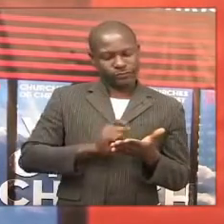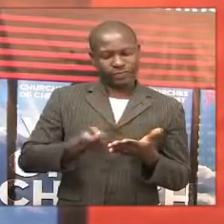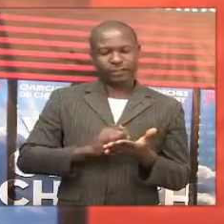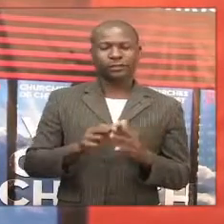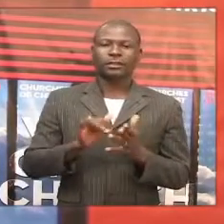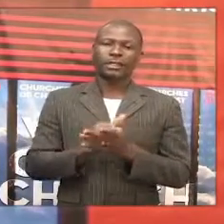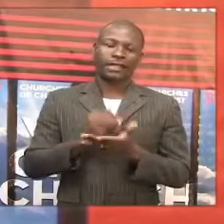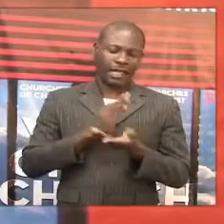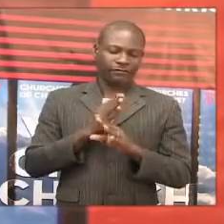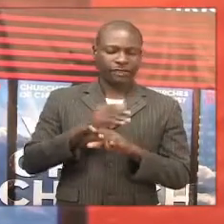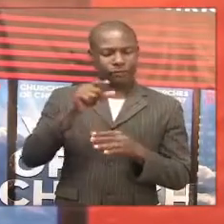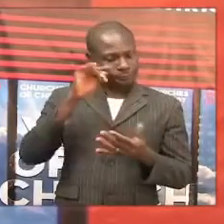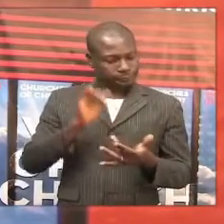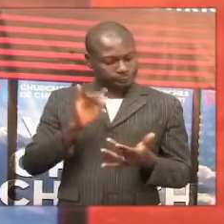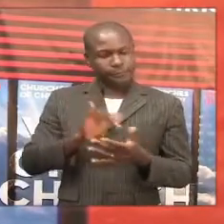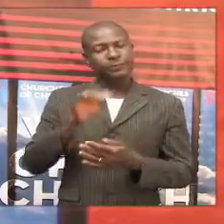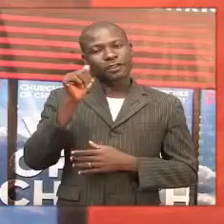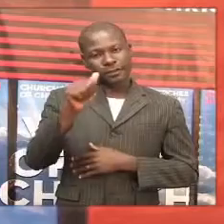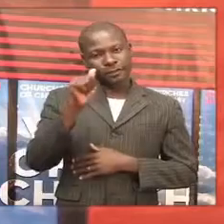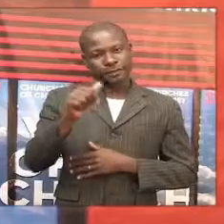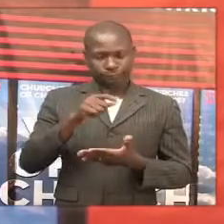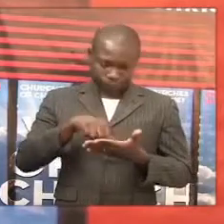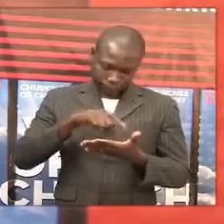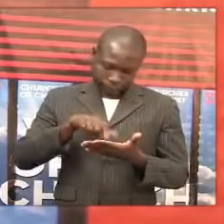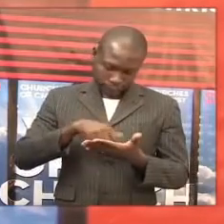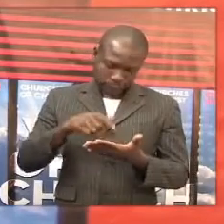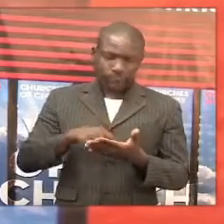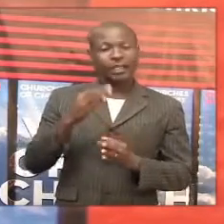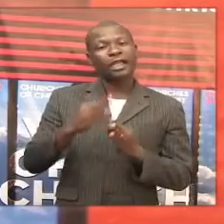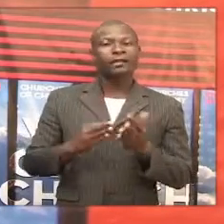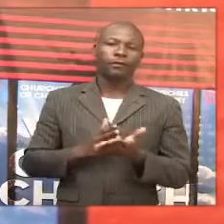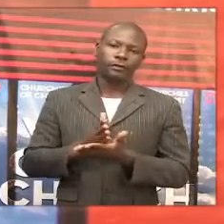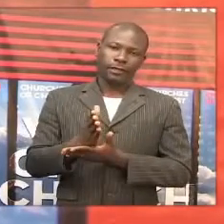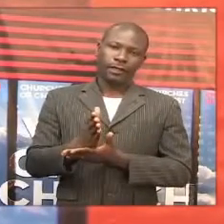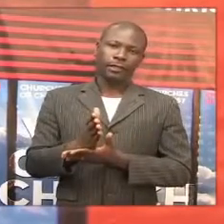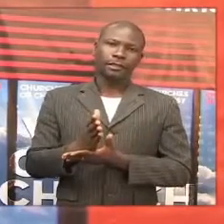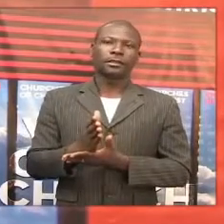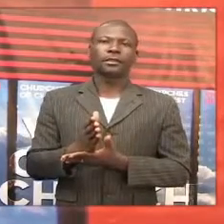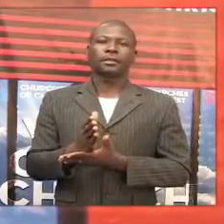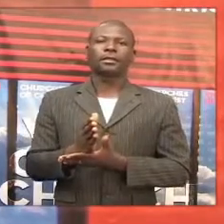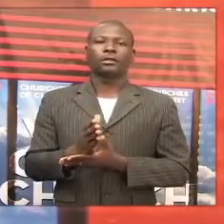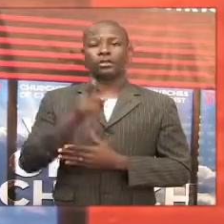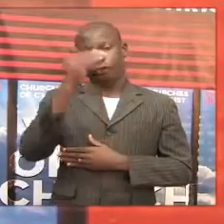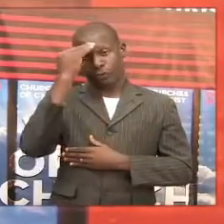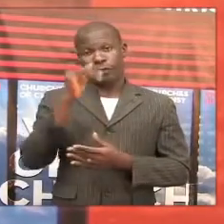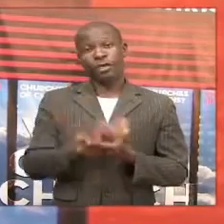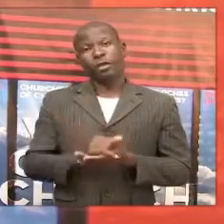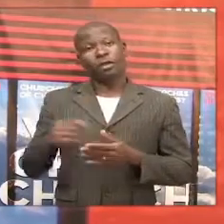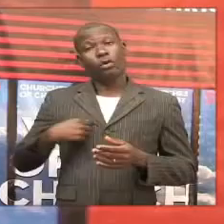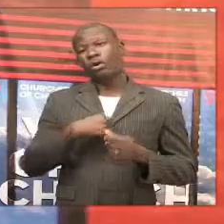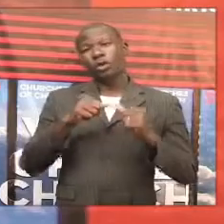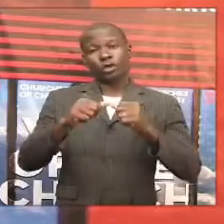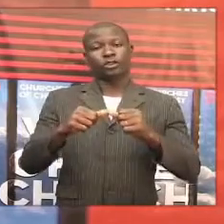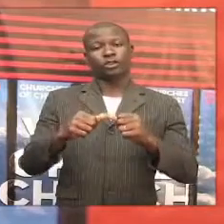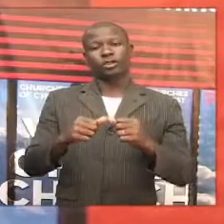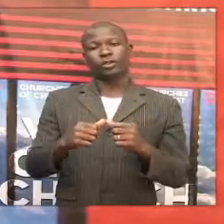are, no sign a butchery, I her say, near ye kayano, sa netier, and a. Unim, sir, ye da so, and no a